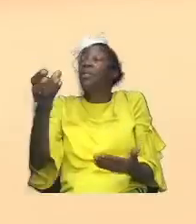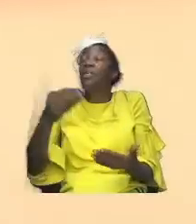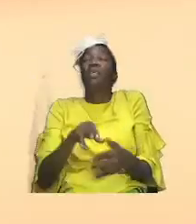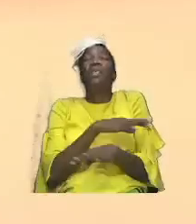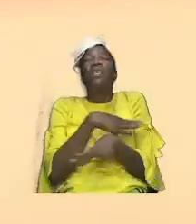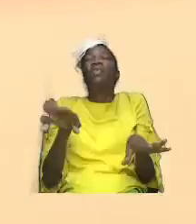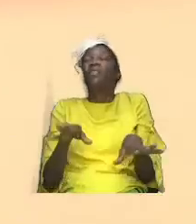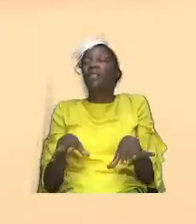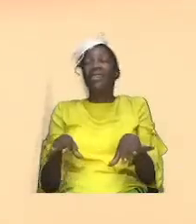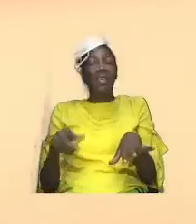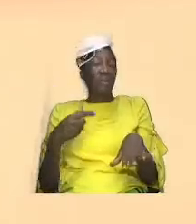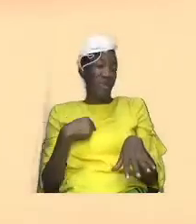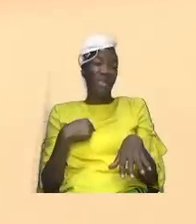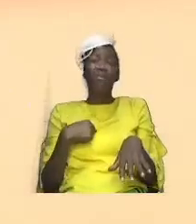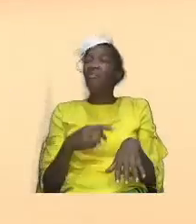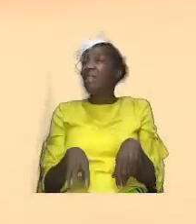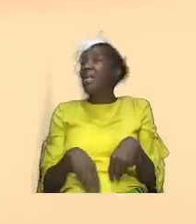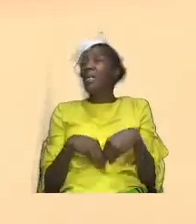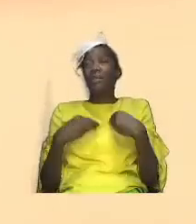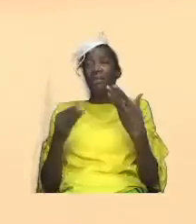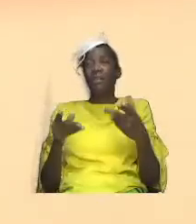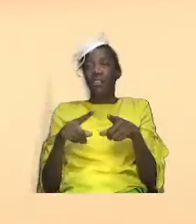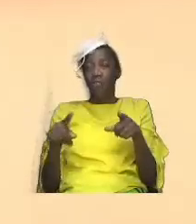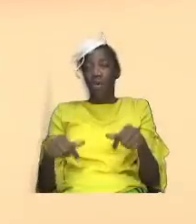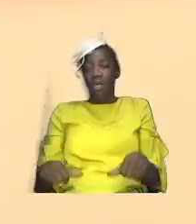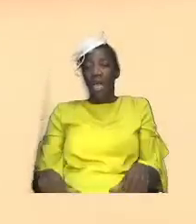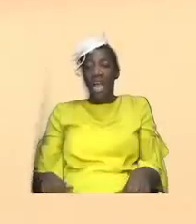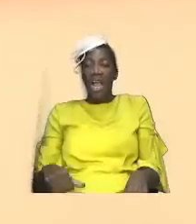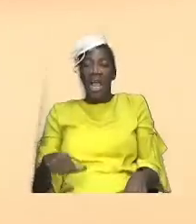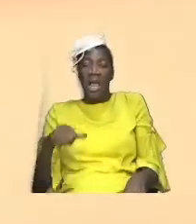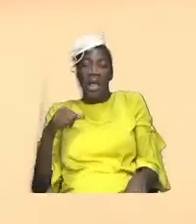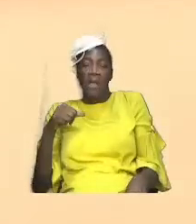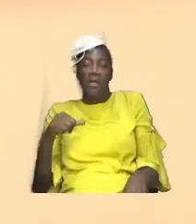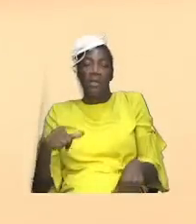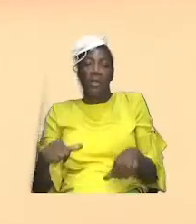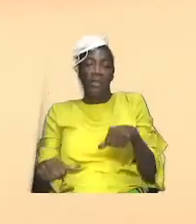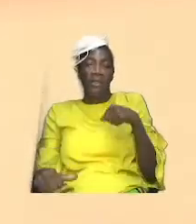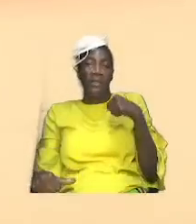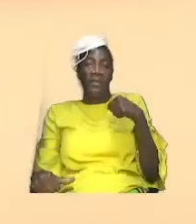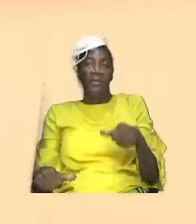to him. But attitude